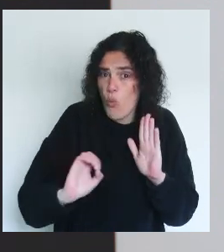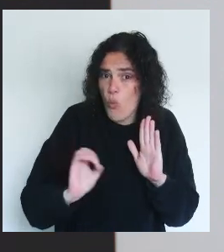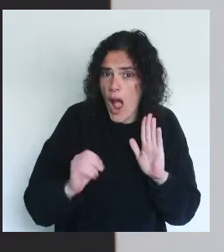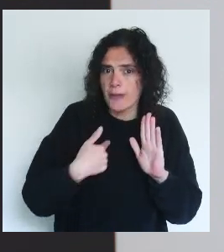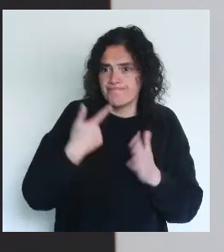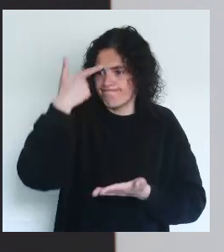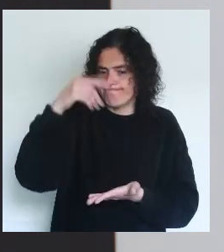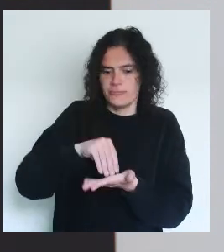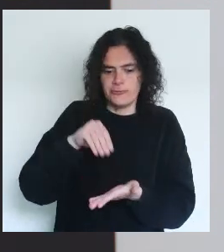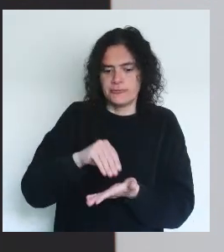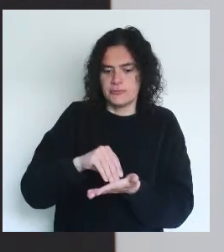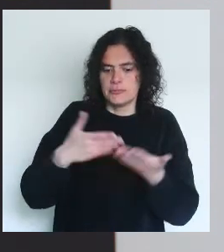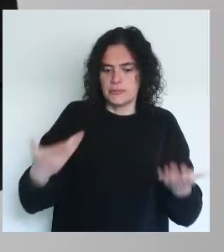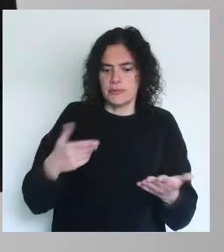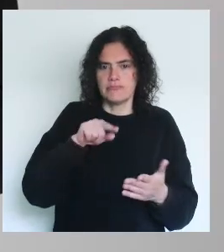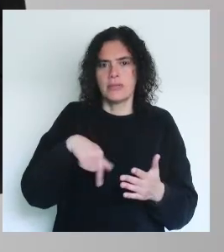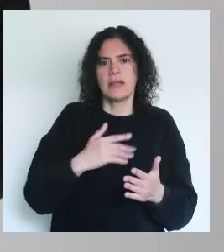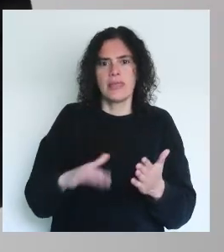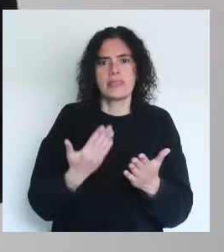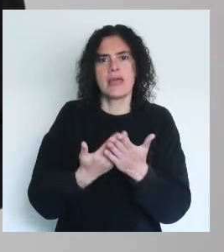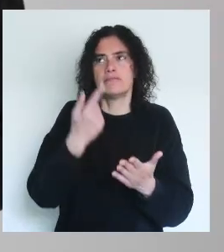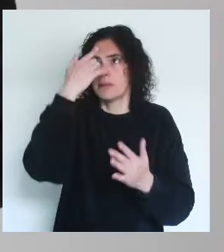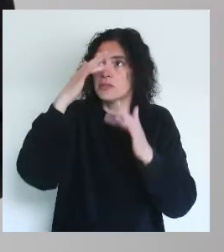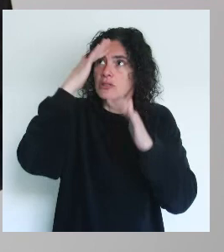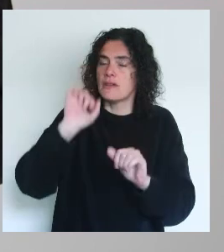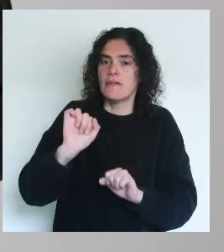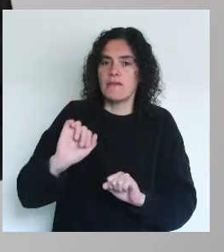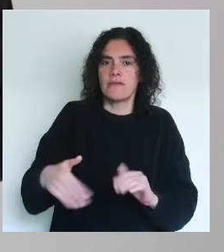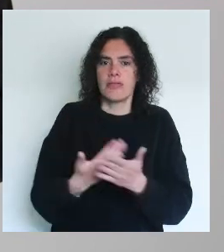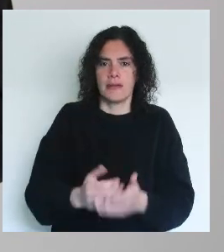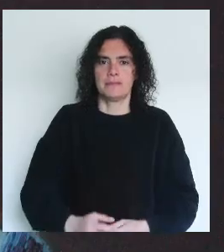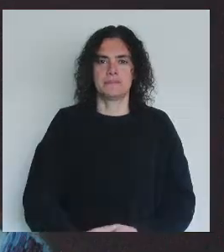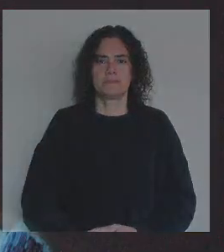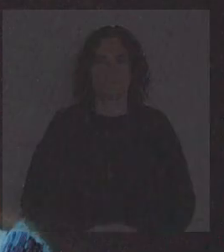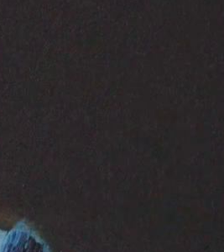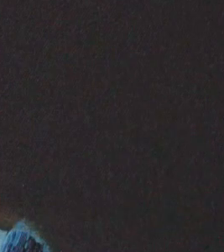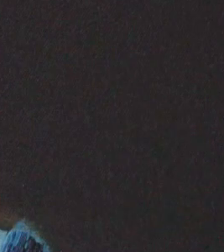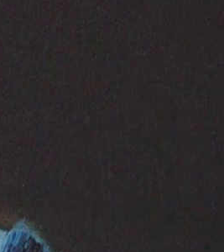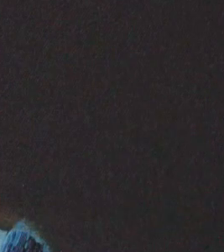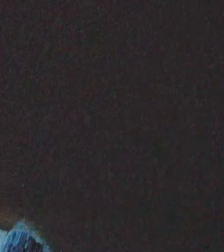not exist. It is a fiction, it is the fruit of her imagination.